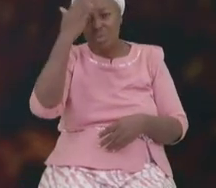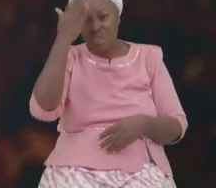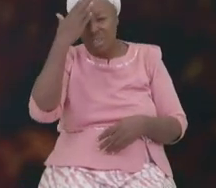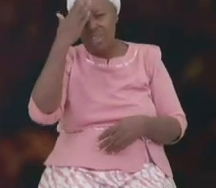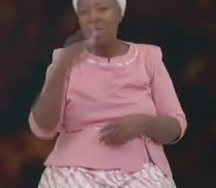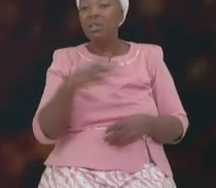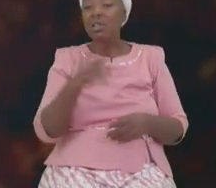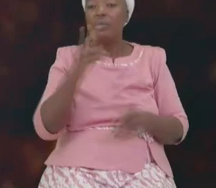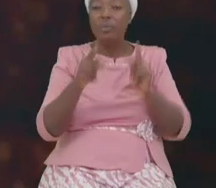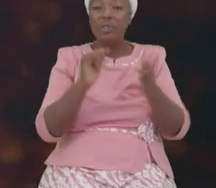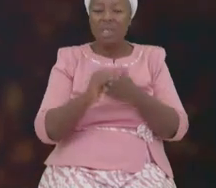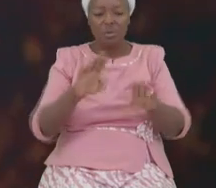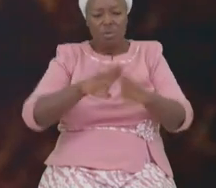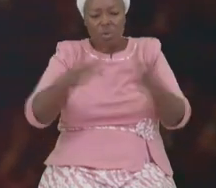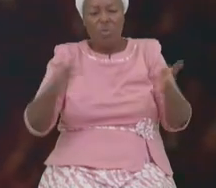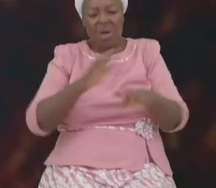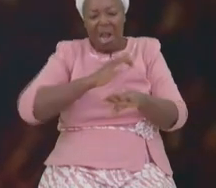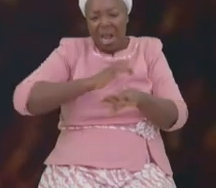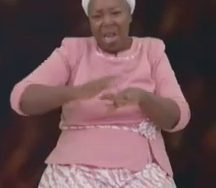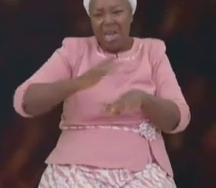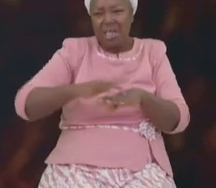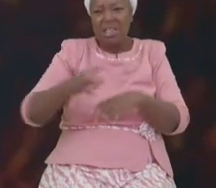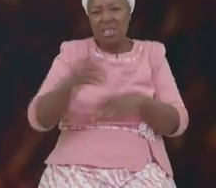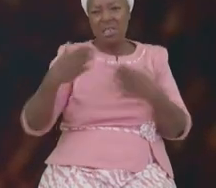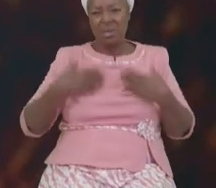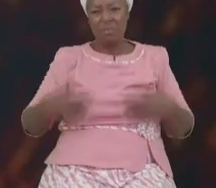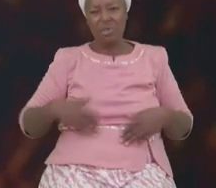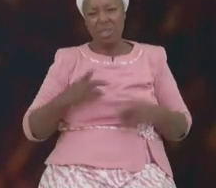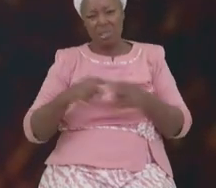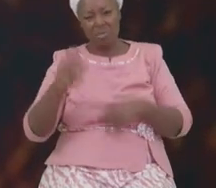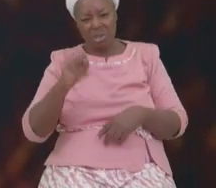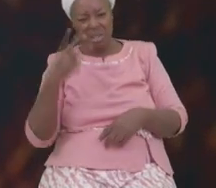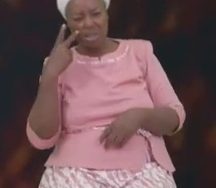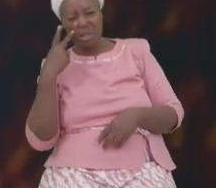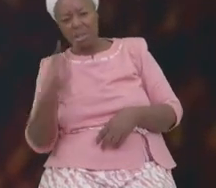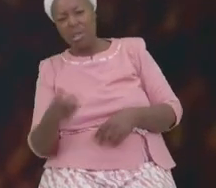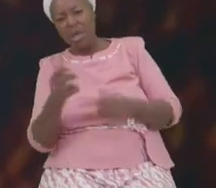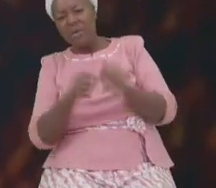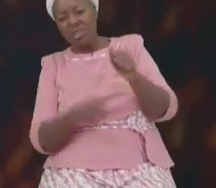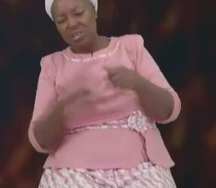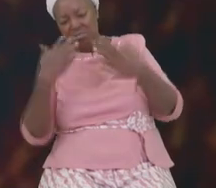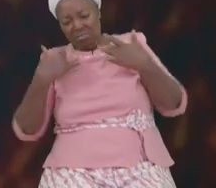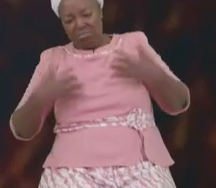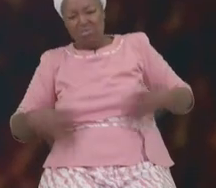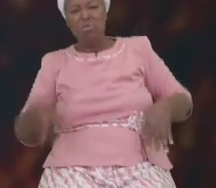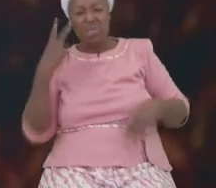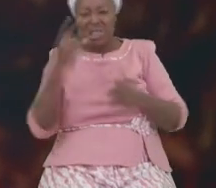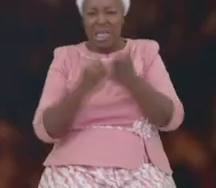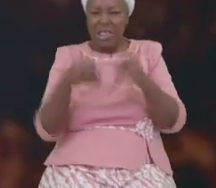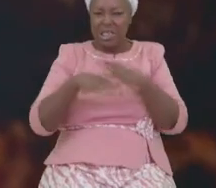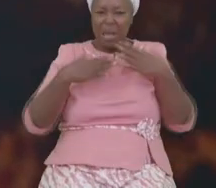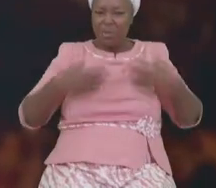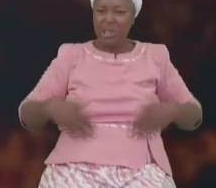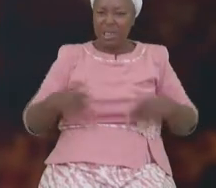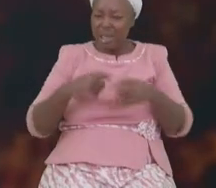that expose their bodies, and you can see the contour of their body, and you know, and they make